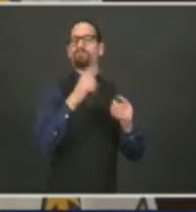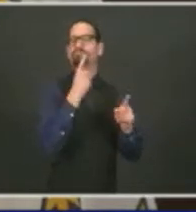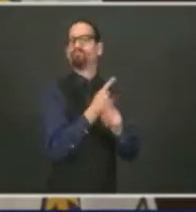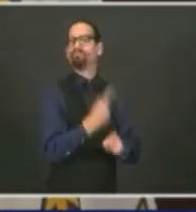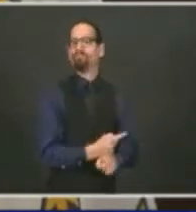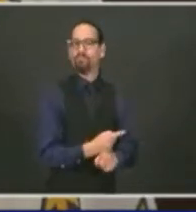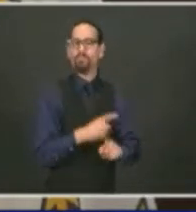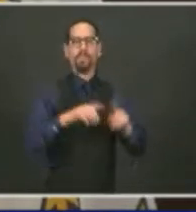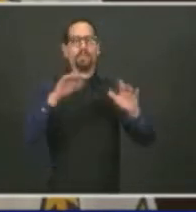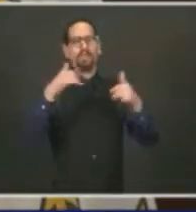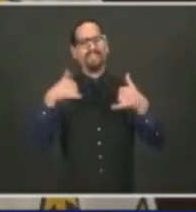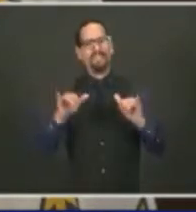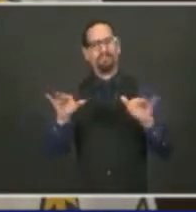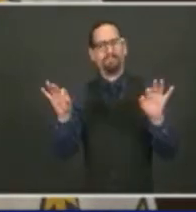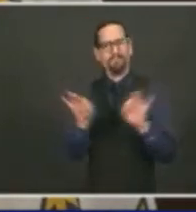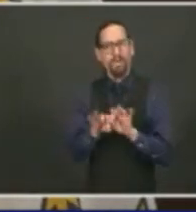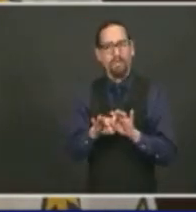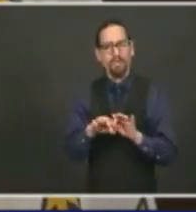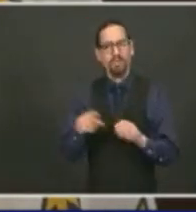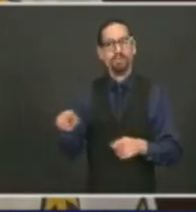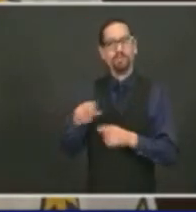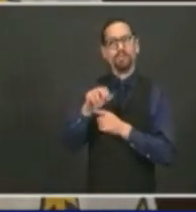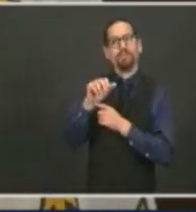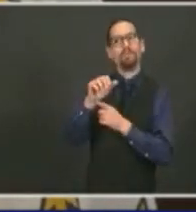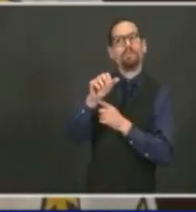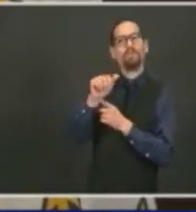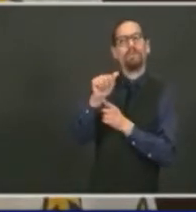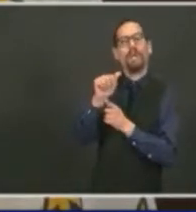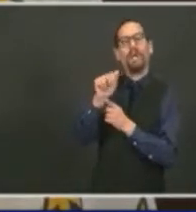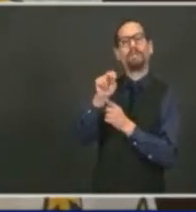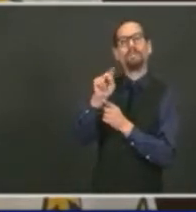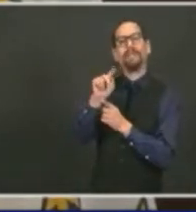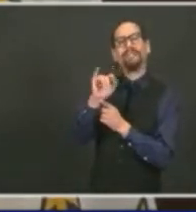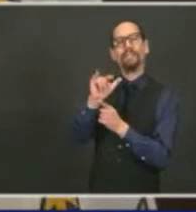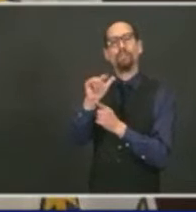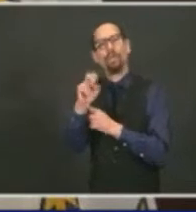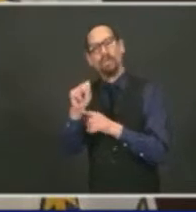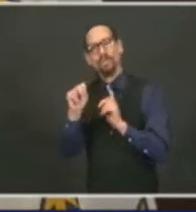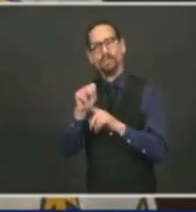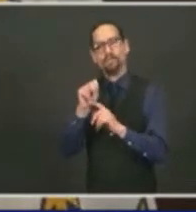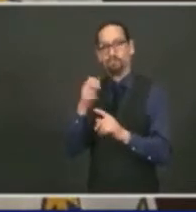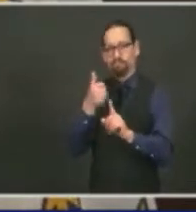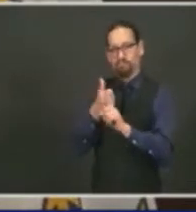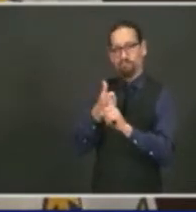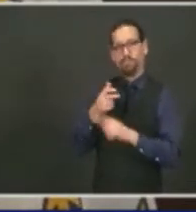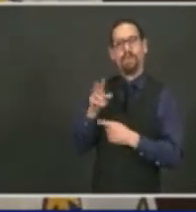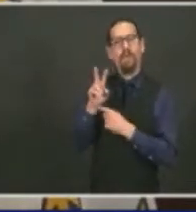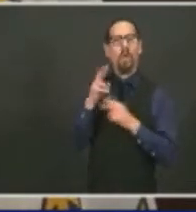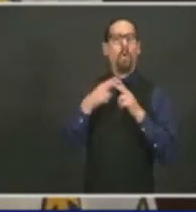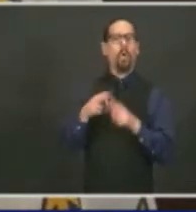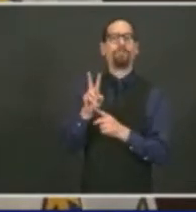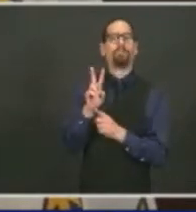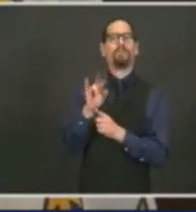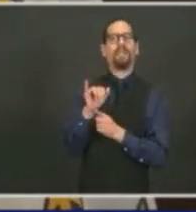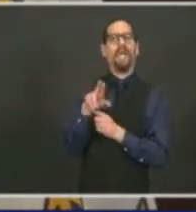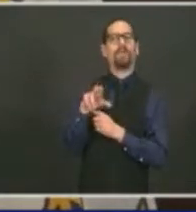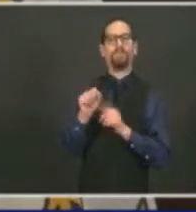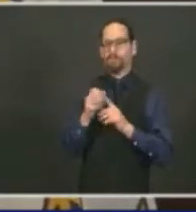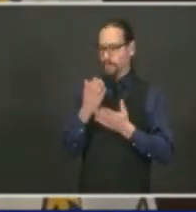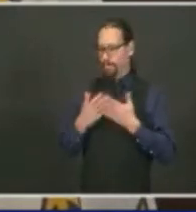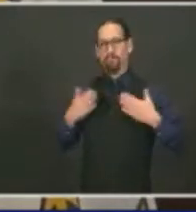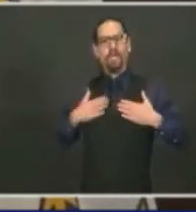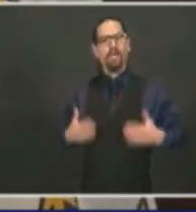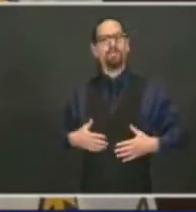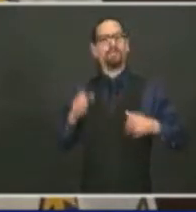these antigen-based tests are going to pick up people who are actively shedding virus as well. So it may miss some people who have lower level infection,